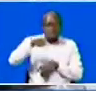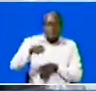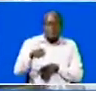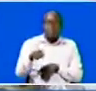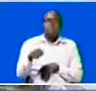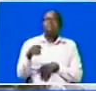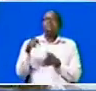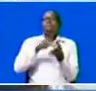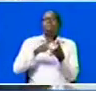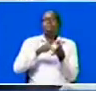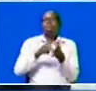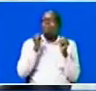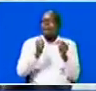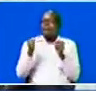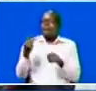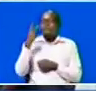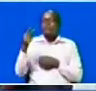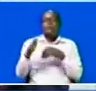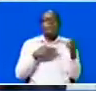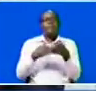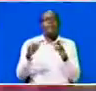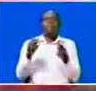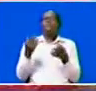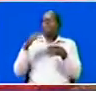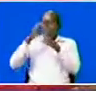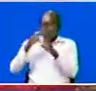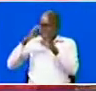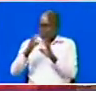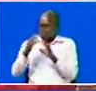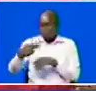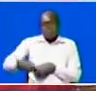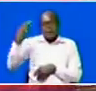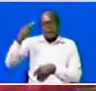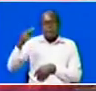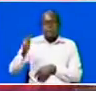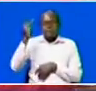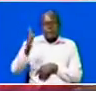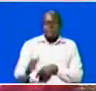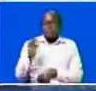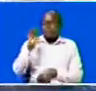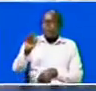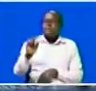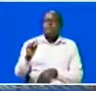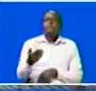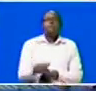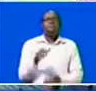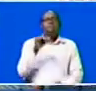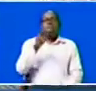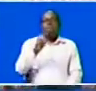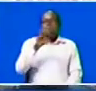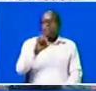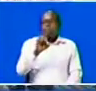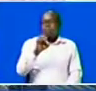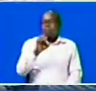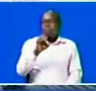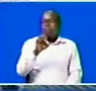na sumu hayaonekani bila utafiti wa maabara za hali ya juu. Wakenya wakiuliza, mercury is